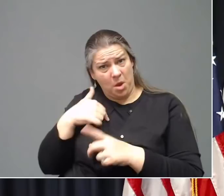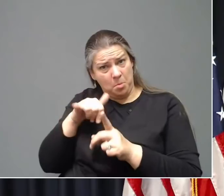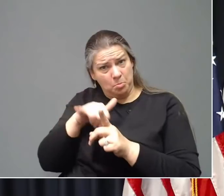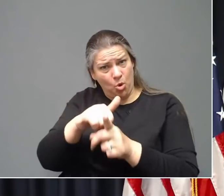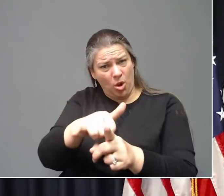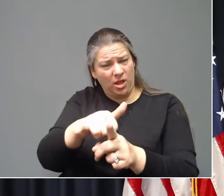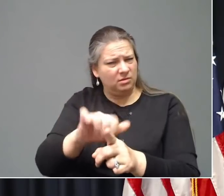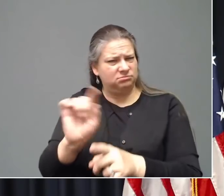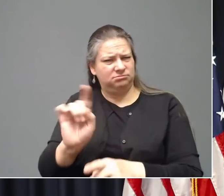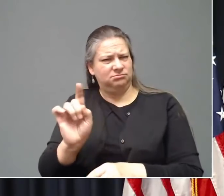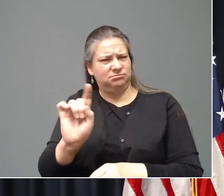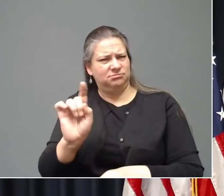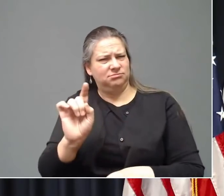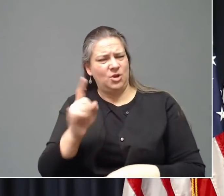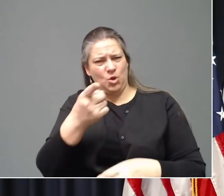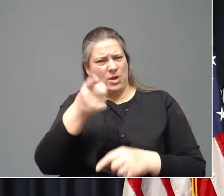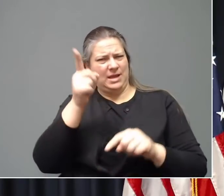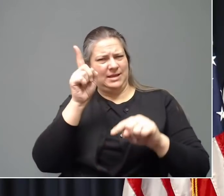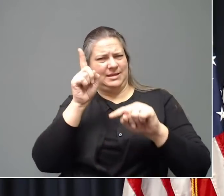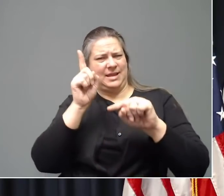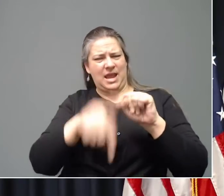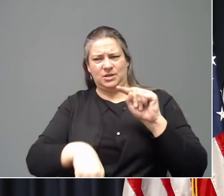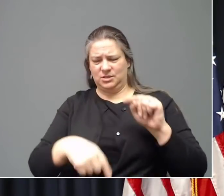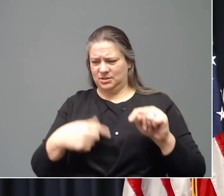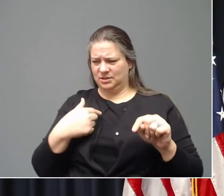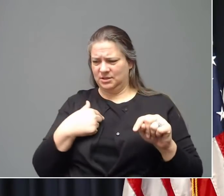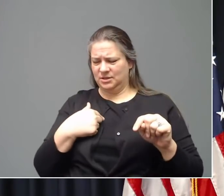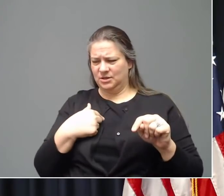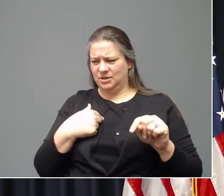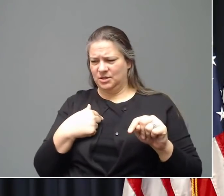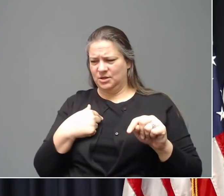to use your numbers,